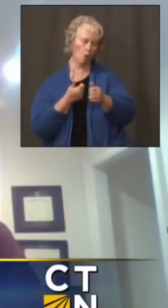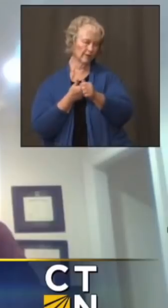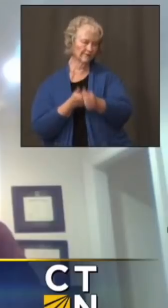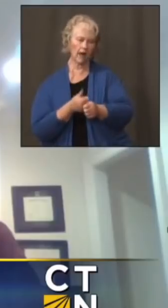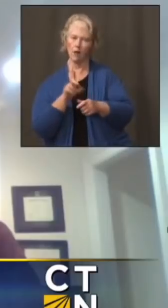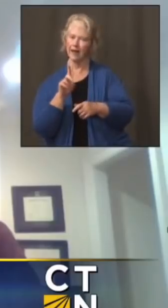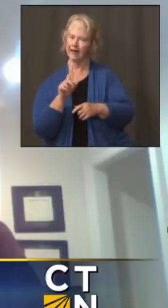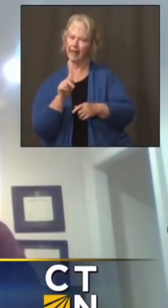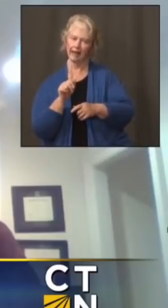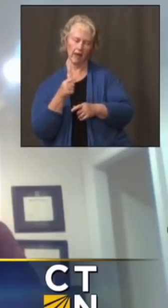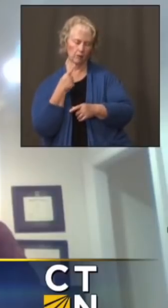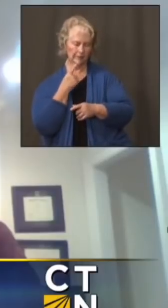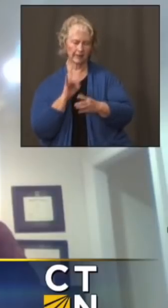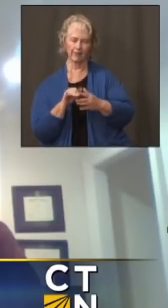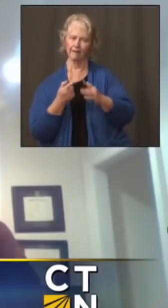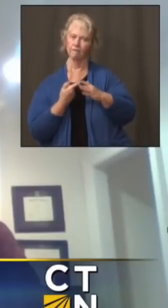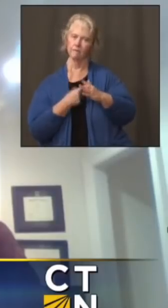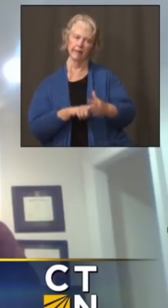from May.